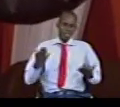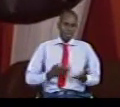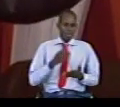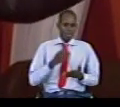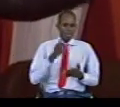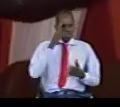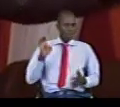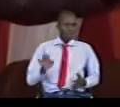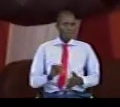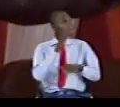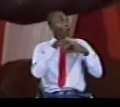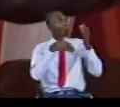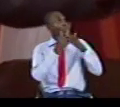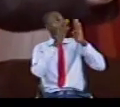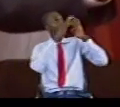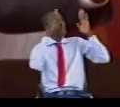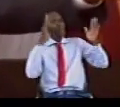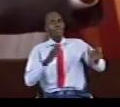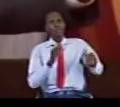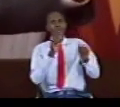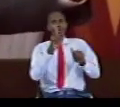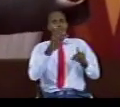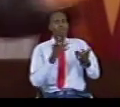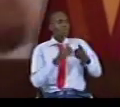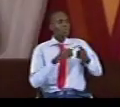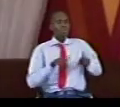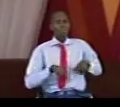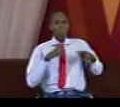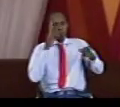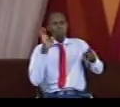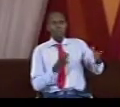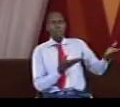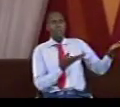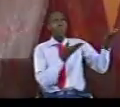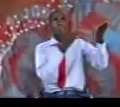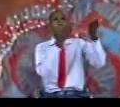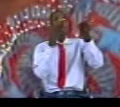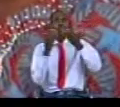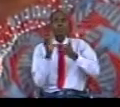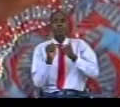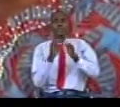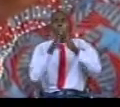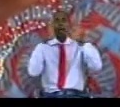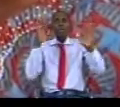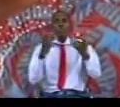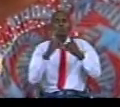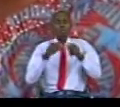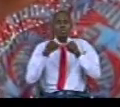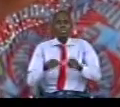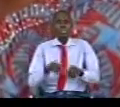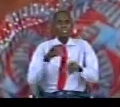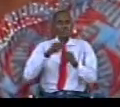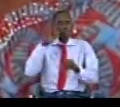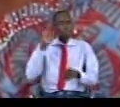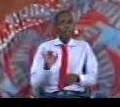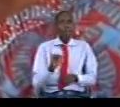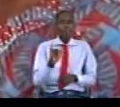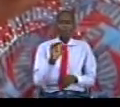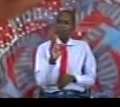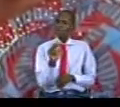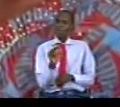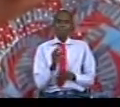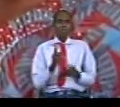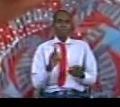houses around. Which one do you like to stay forever? I say, which one do you want to stay forever? But it's a place in